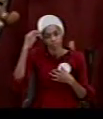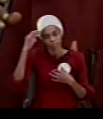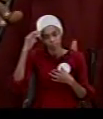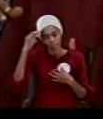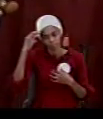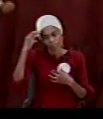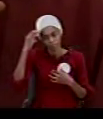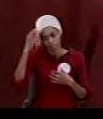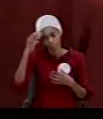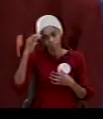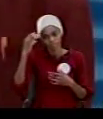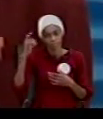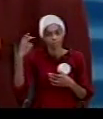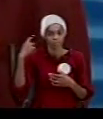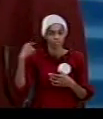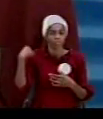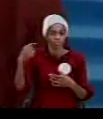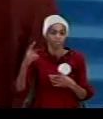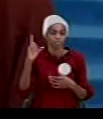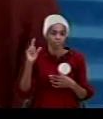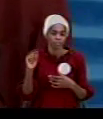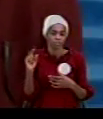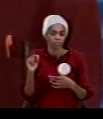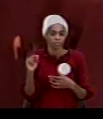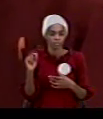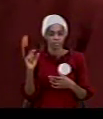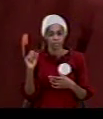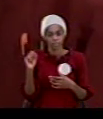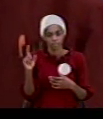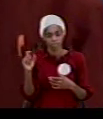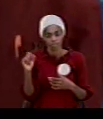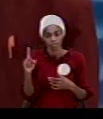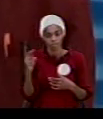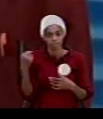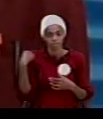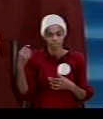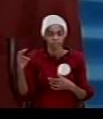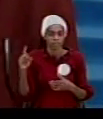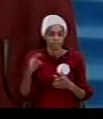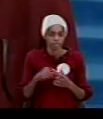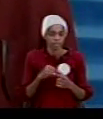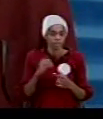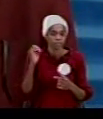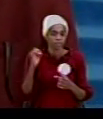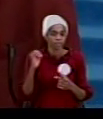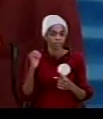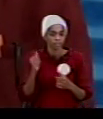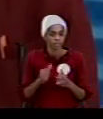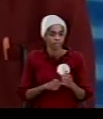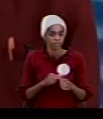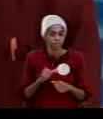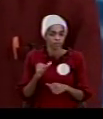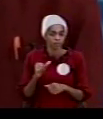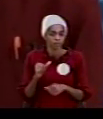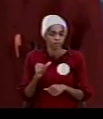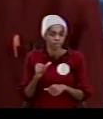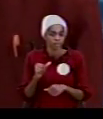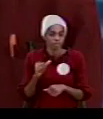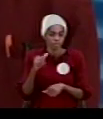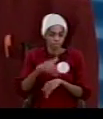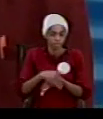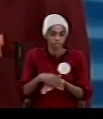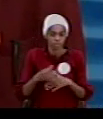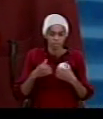2011. Since then, she has been having seizure, and every night she will face great shock, heavy shock. And when that